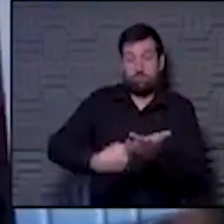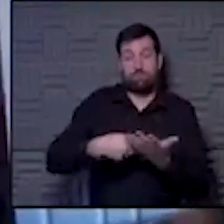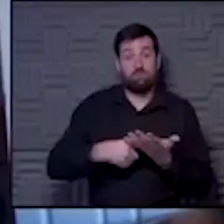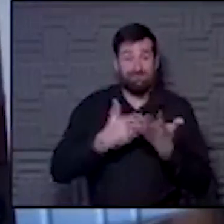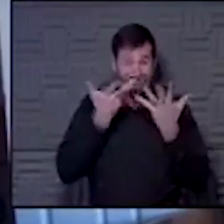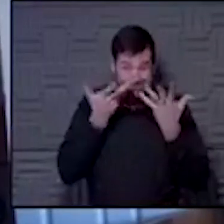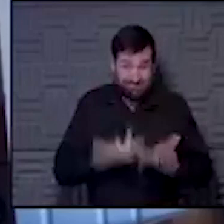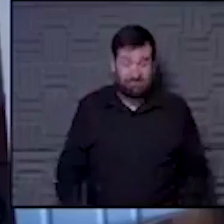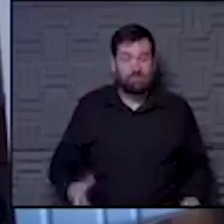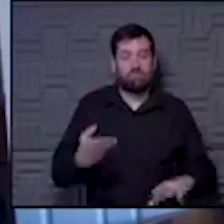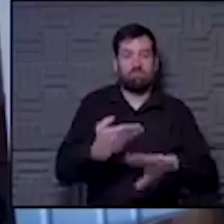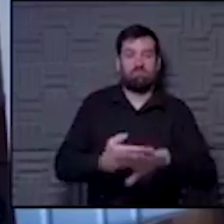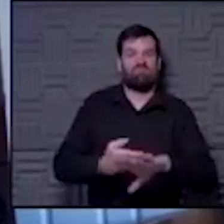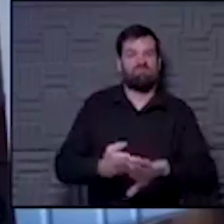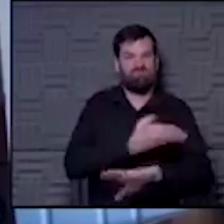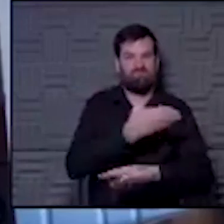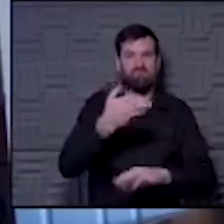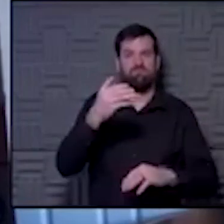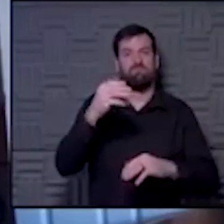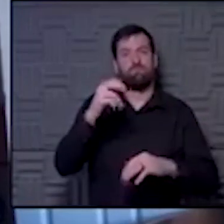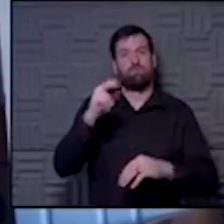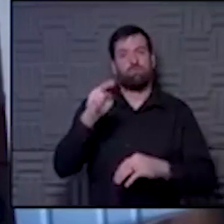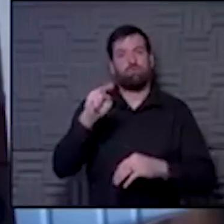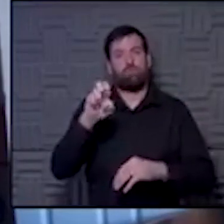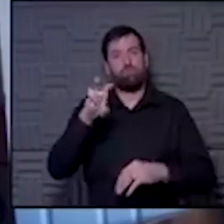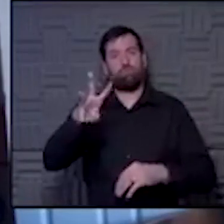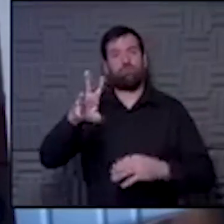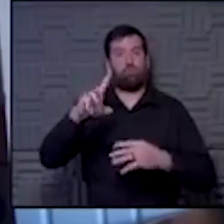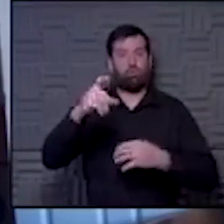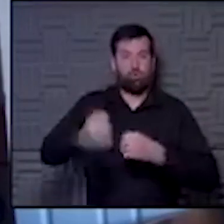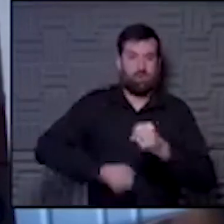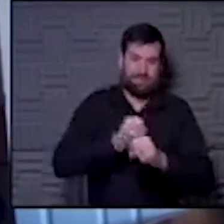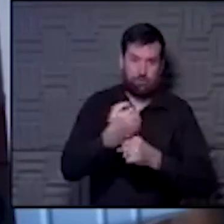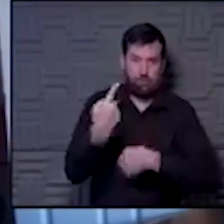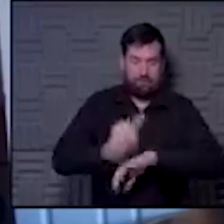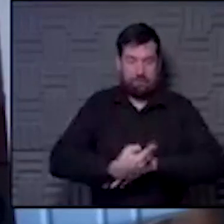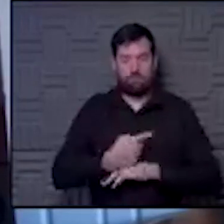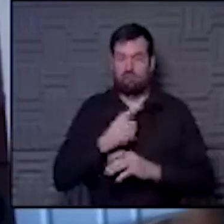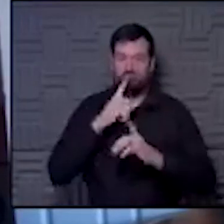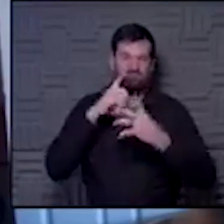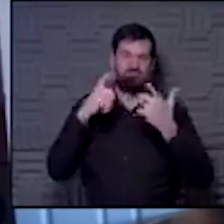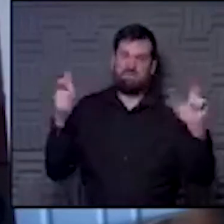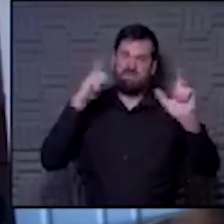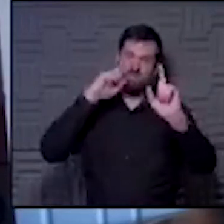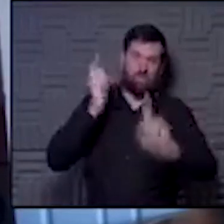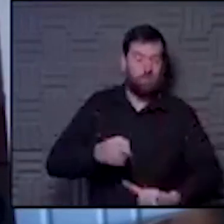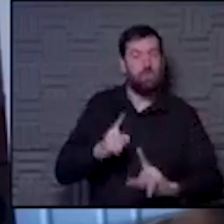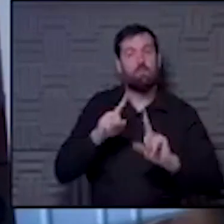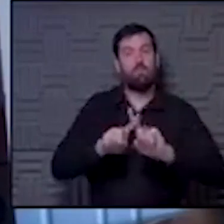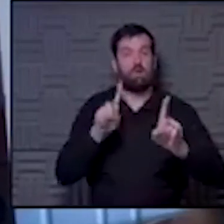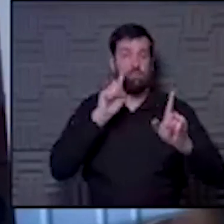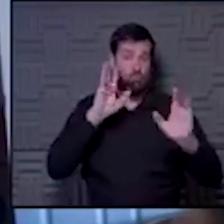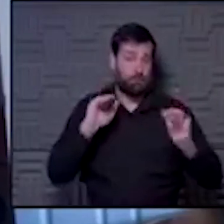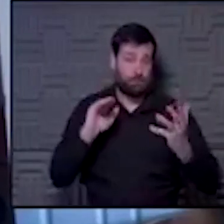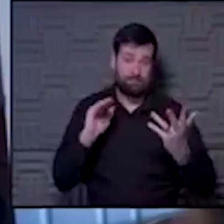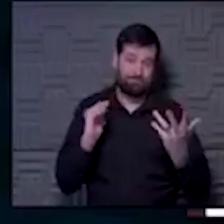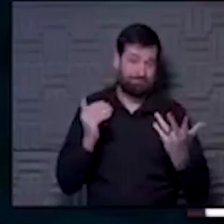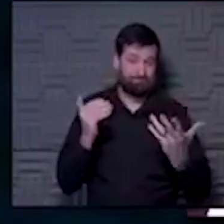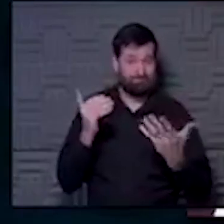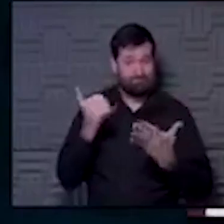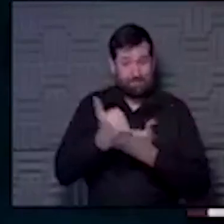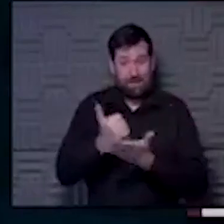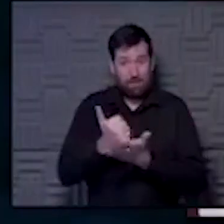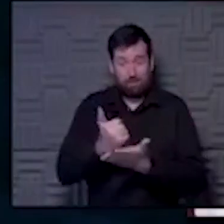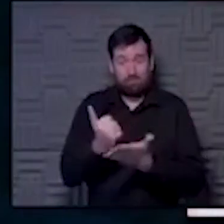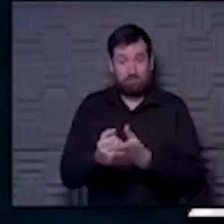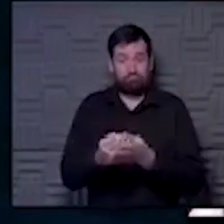done by New Year's Day. It's a big, bold, audacious goal. We hope it's going to do our part to help slow the spread. I'm going to